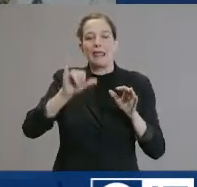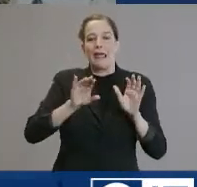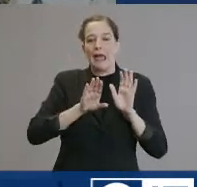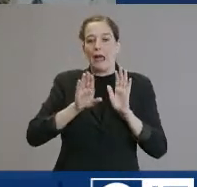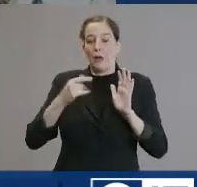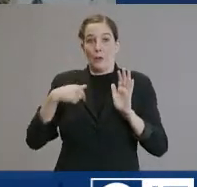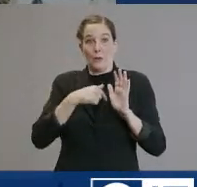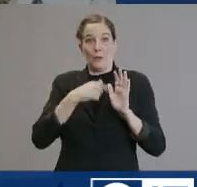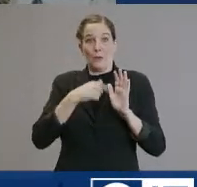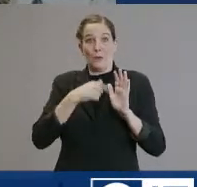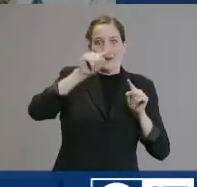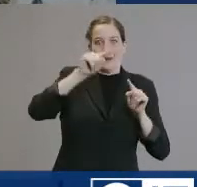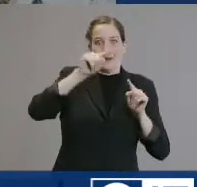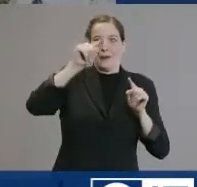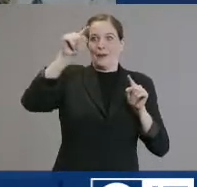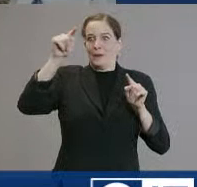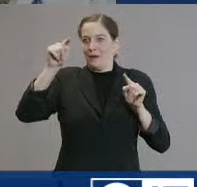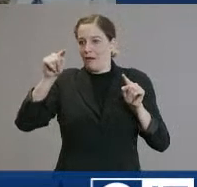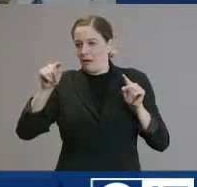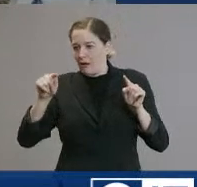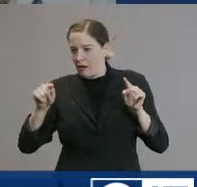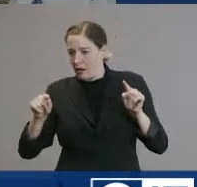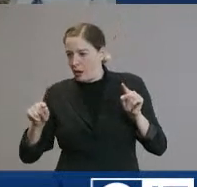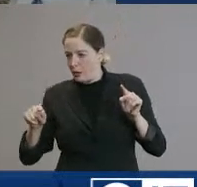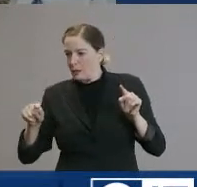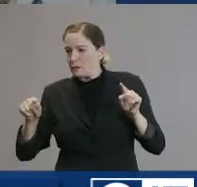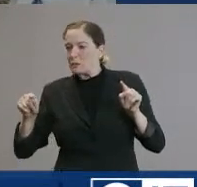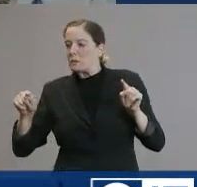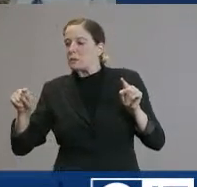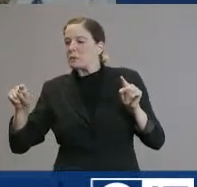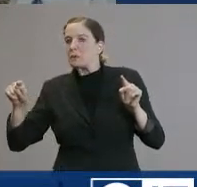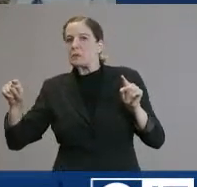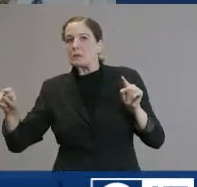from 1.4% to 1.5%.